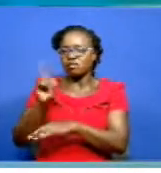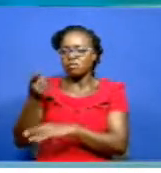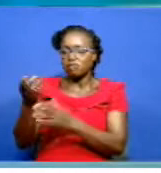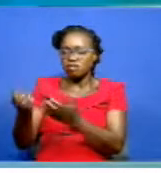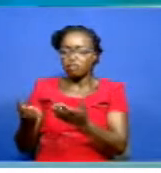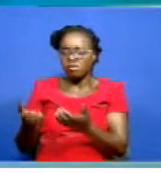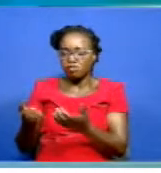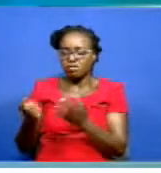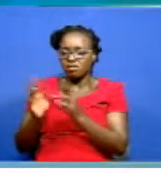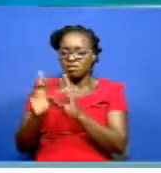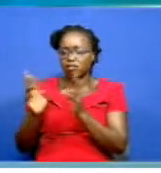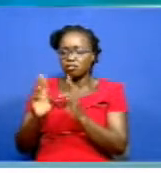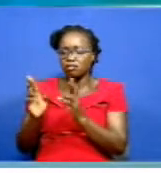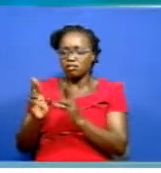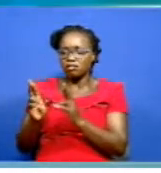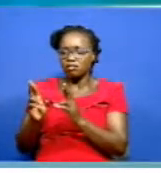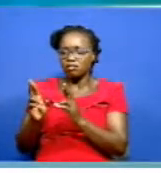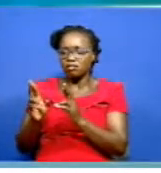be already